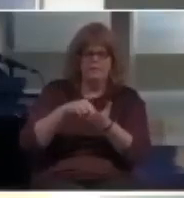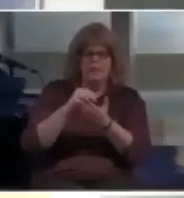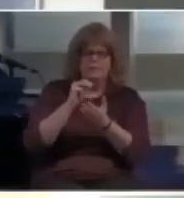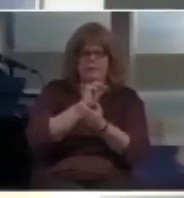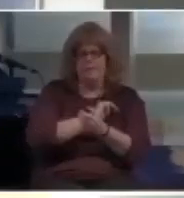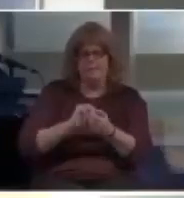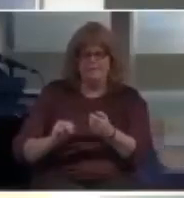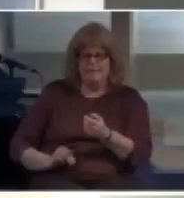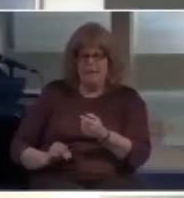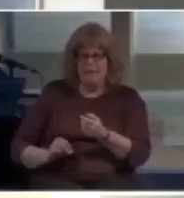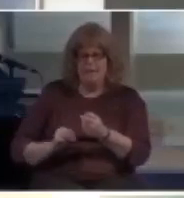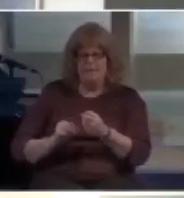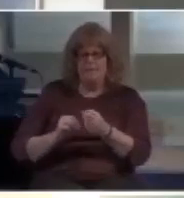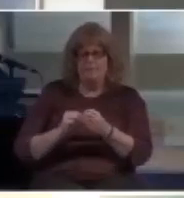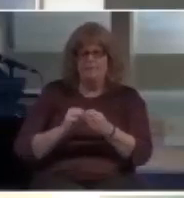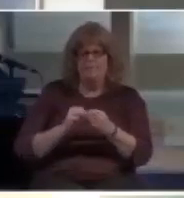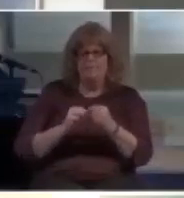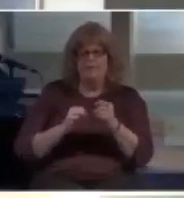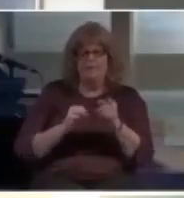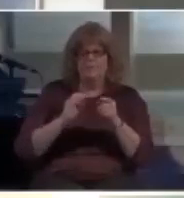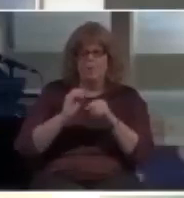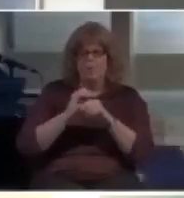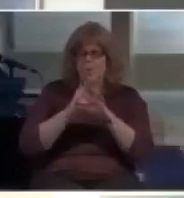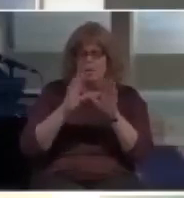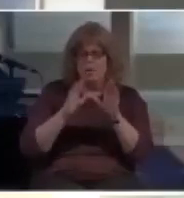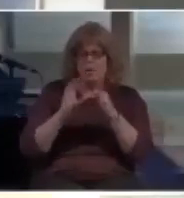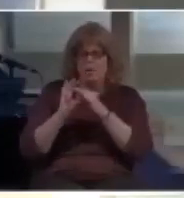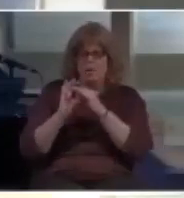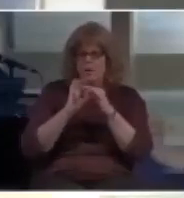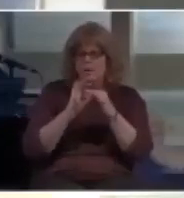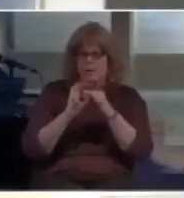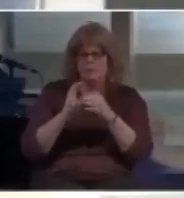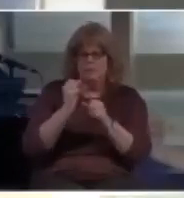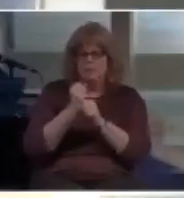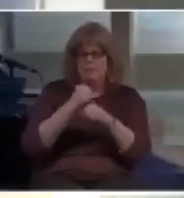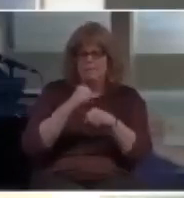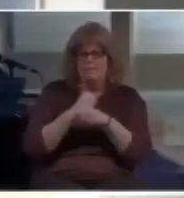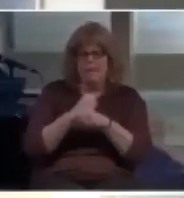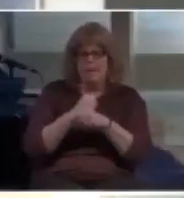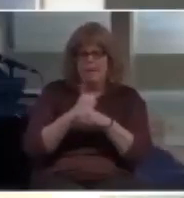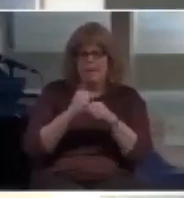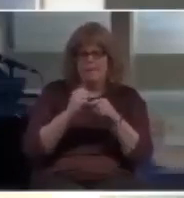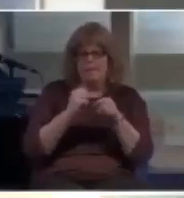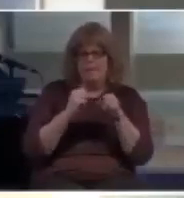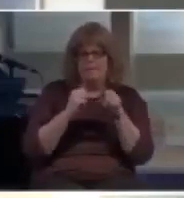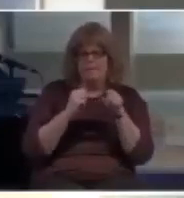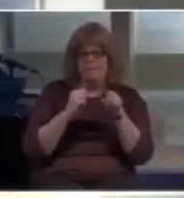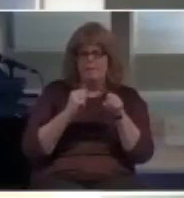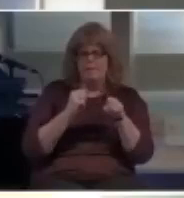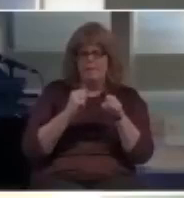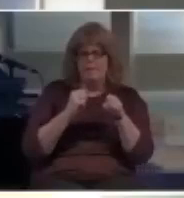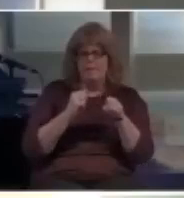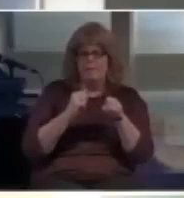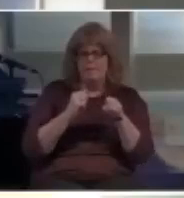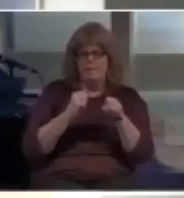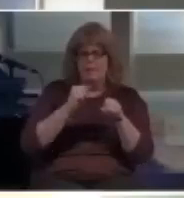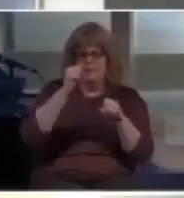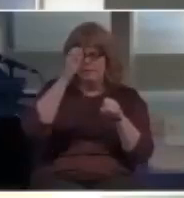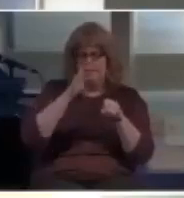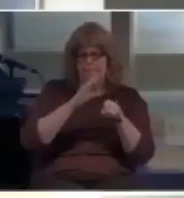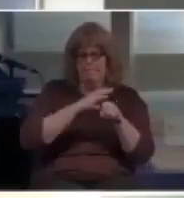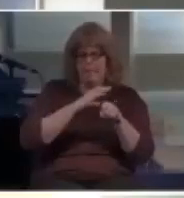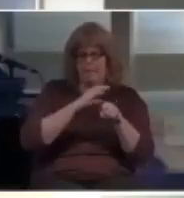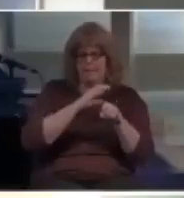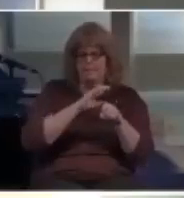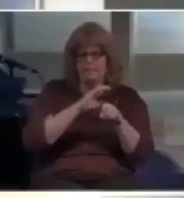Messiah. And so there is a clear connection being made between this man's character